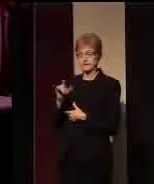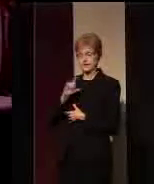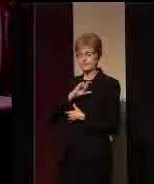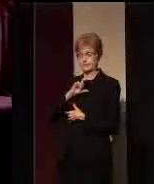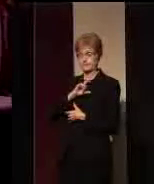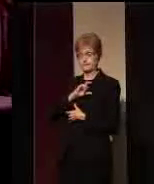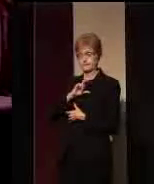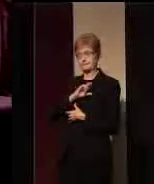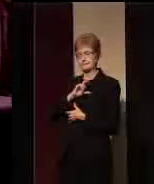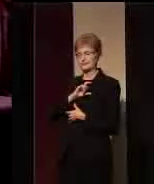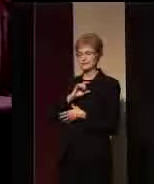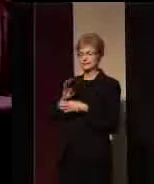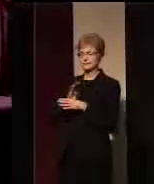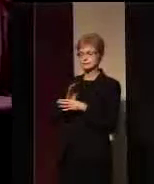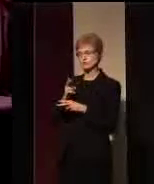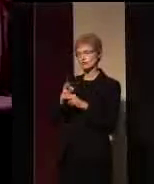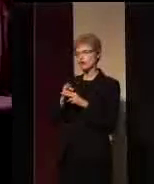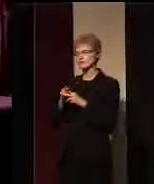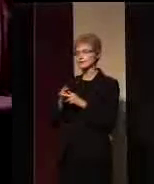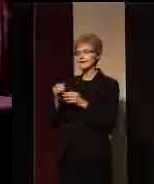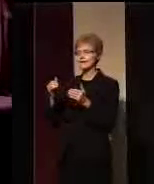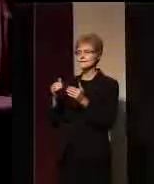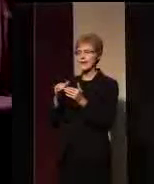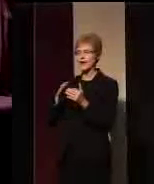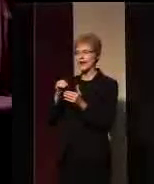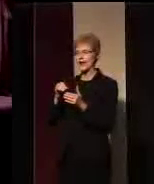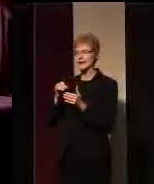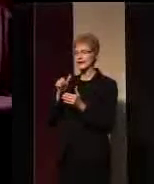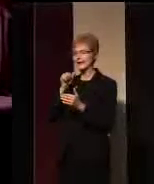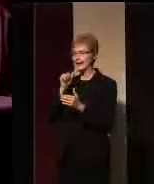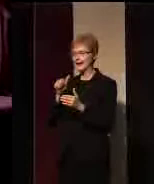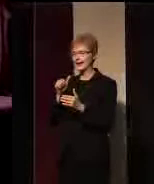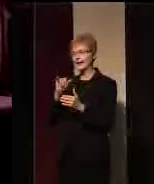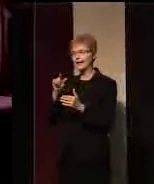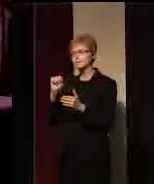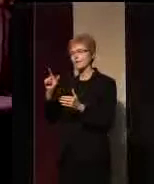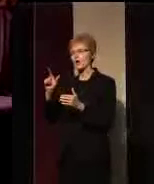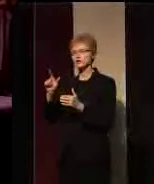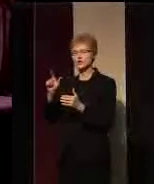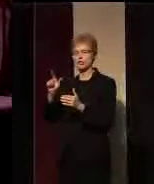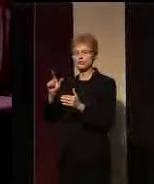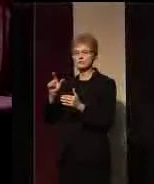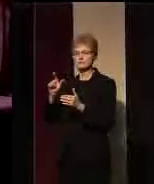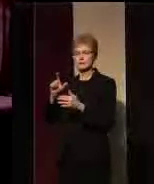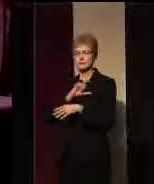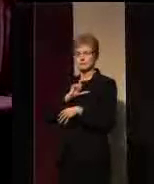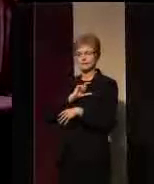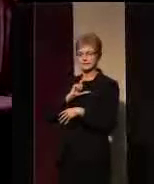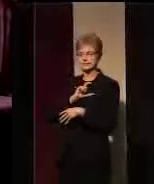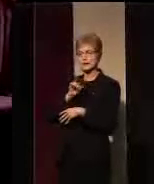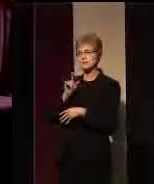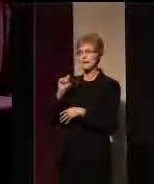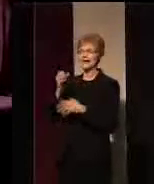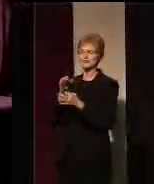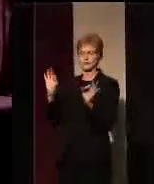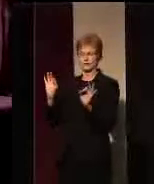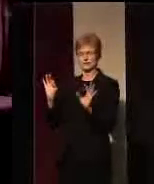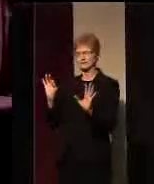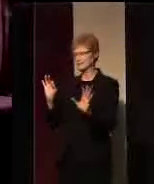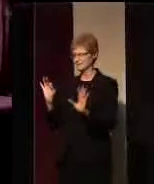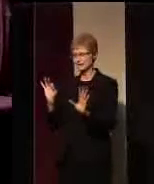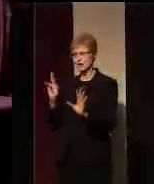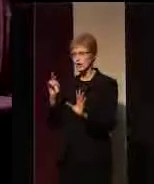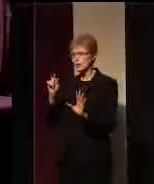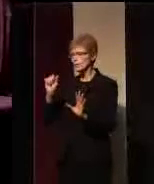calls it fair and impartial policing. Some folks use the word bias-free. Language matters in all of this. Racial